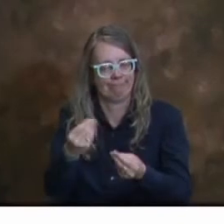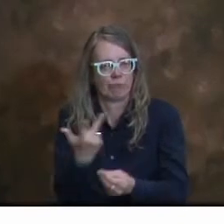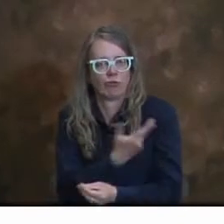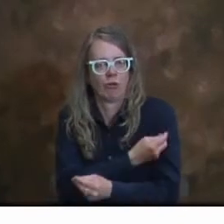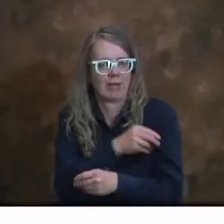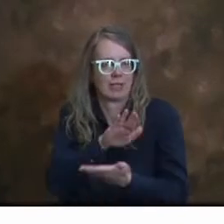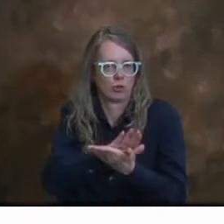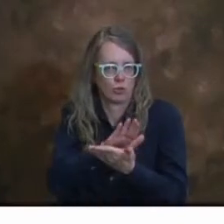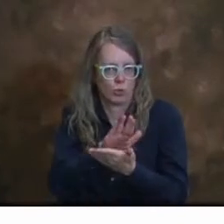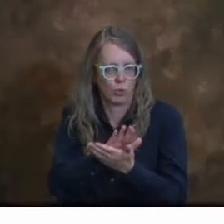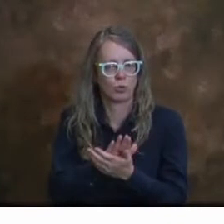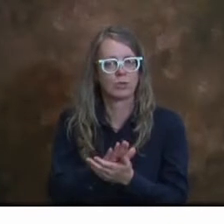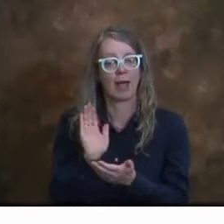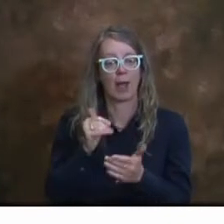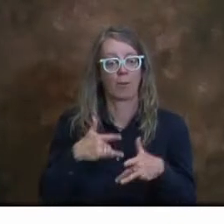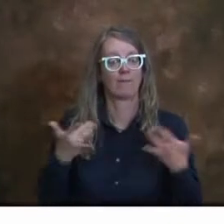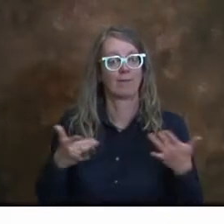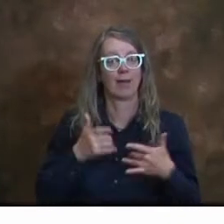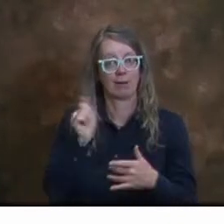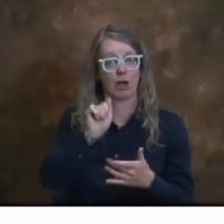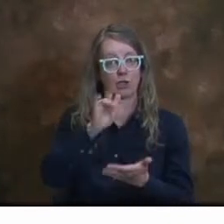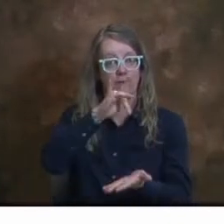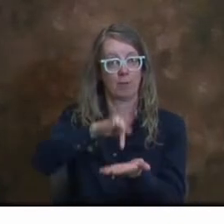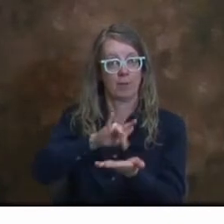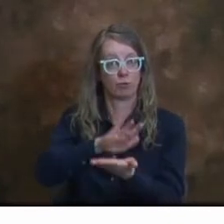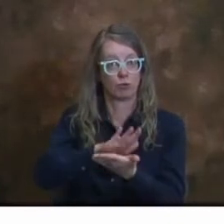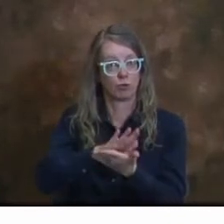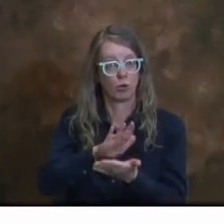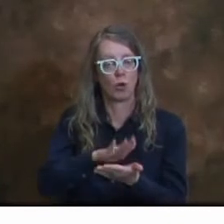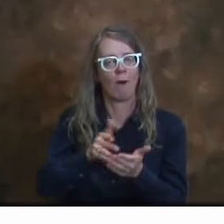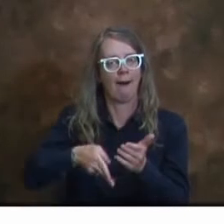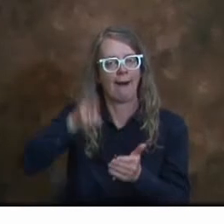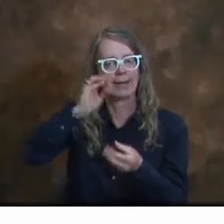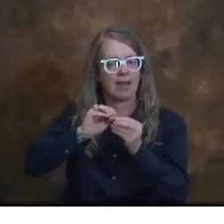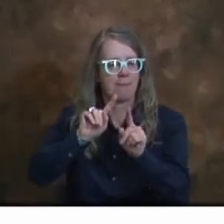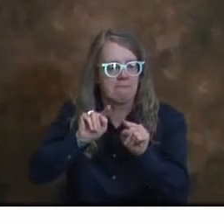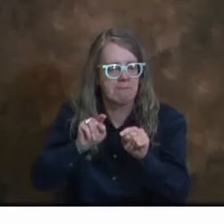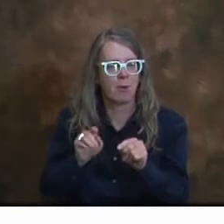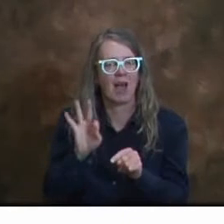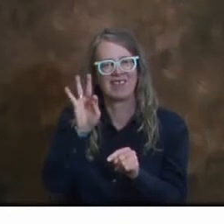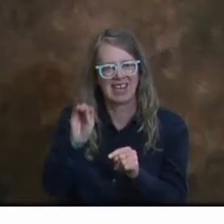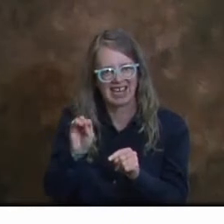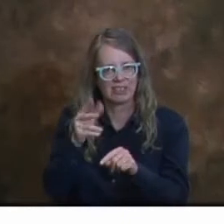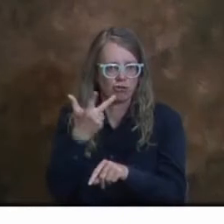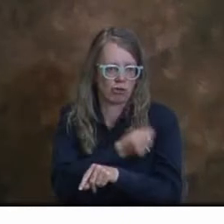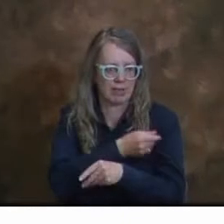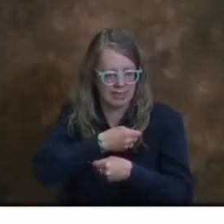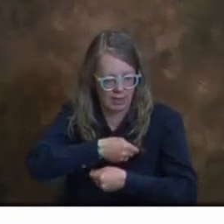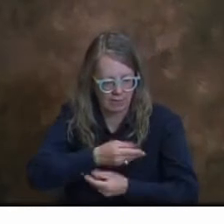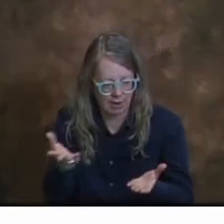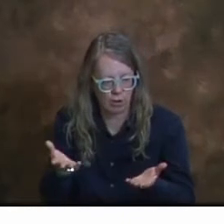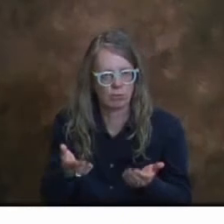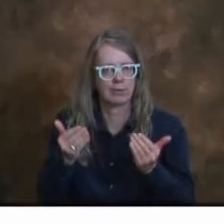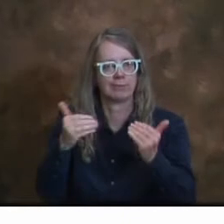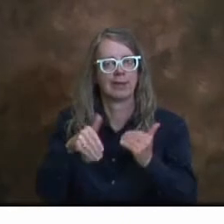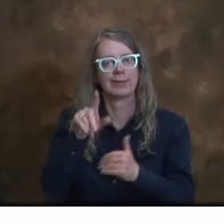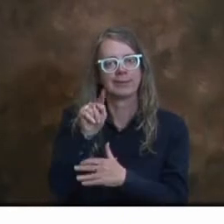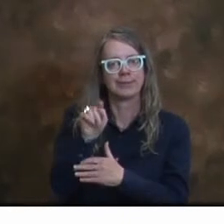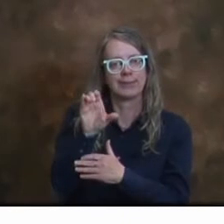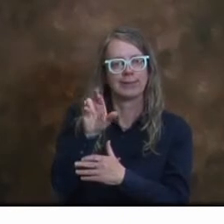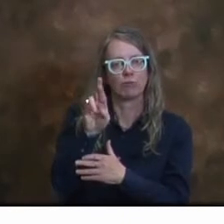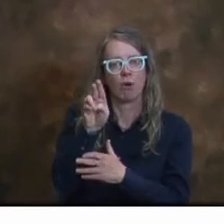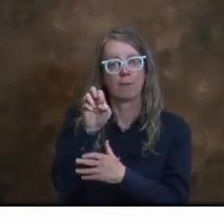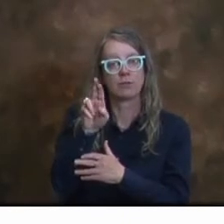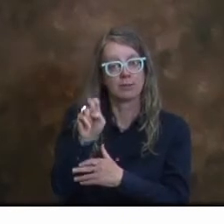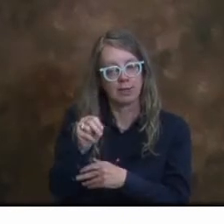Asheville Middle was the most attended, with over 90 doses administered, followed by TC Robertson, where we administered